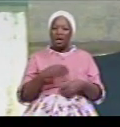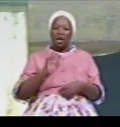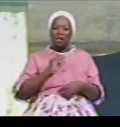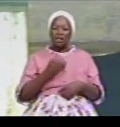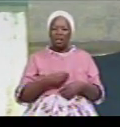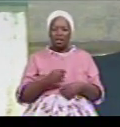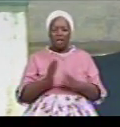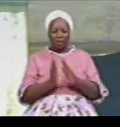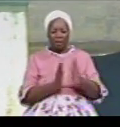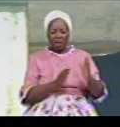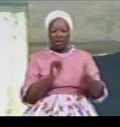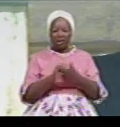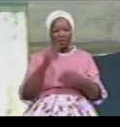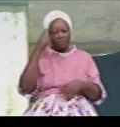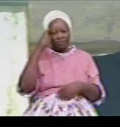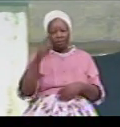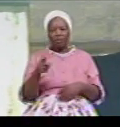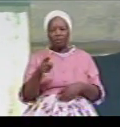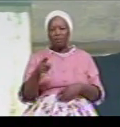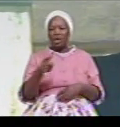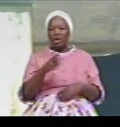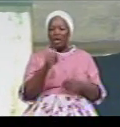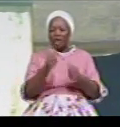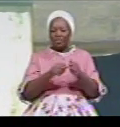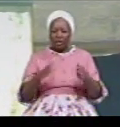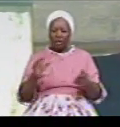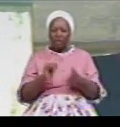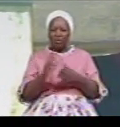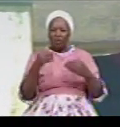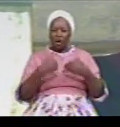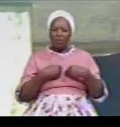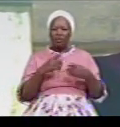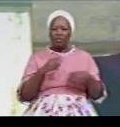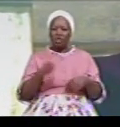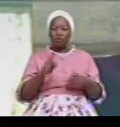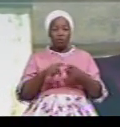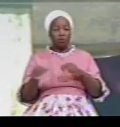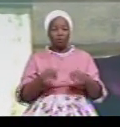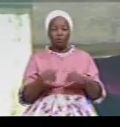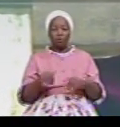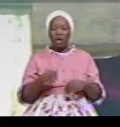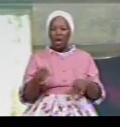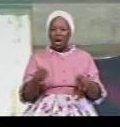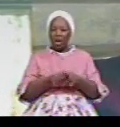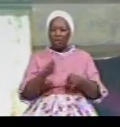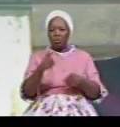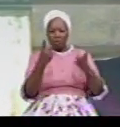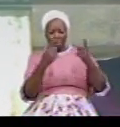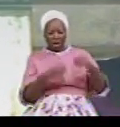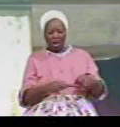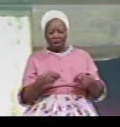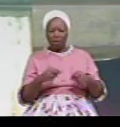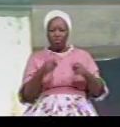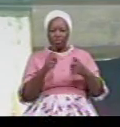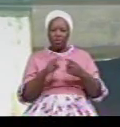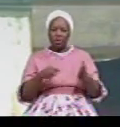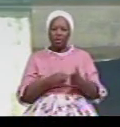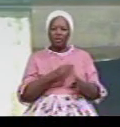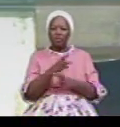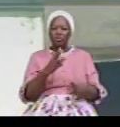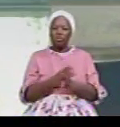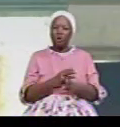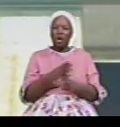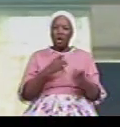you everything you ought to do as you come to this world. And